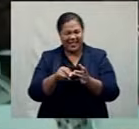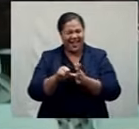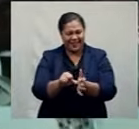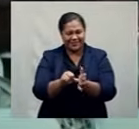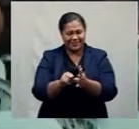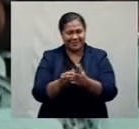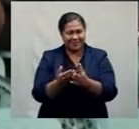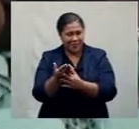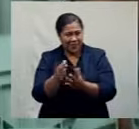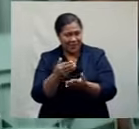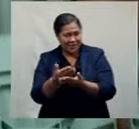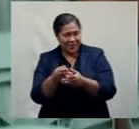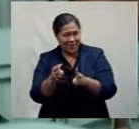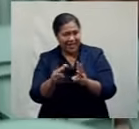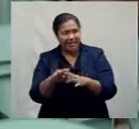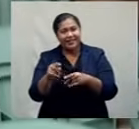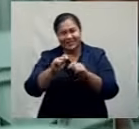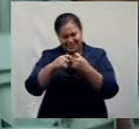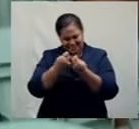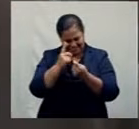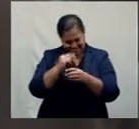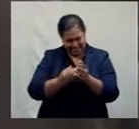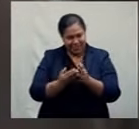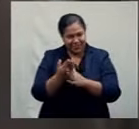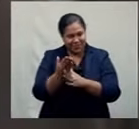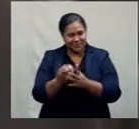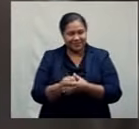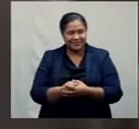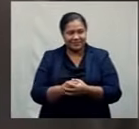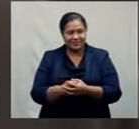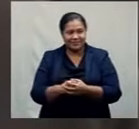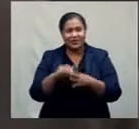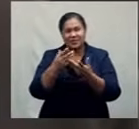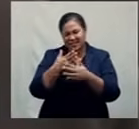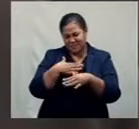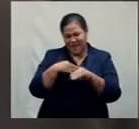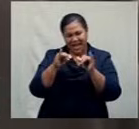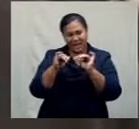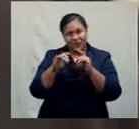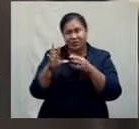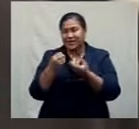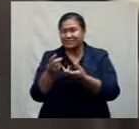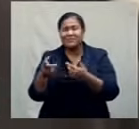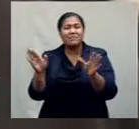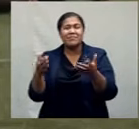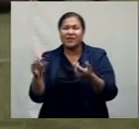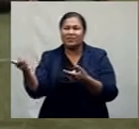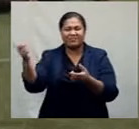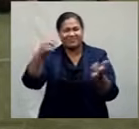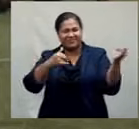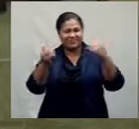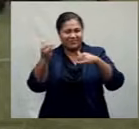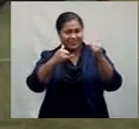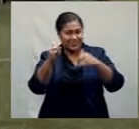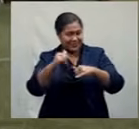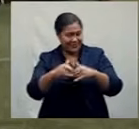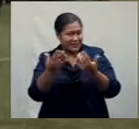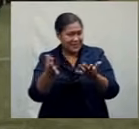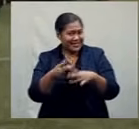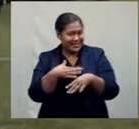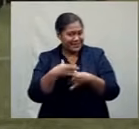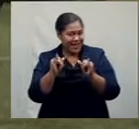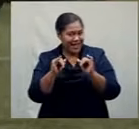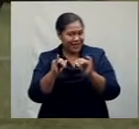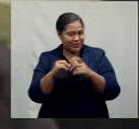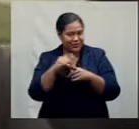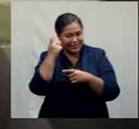way, the team managed to pull through. We may have had some issues with getting players over, we may have had bits and pieces, but we're more